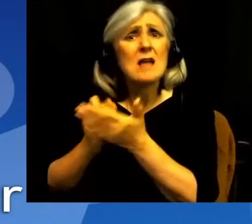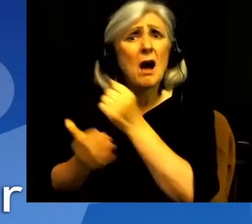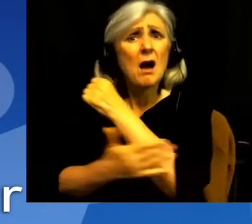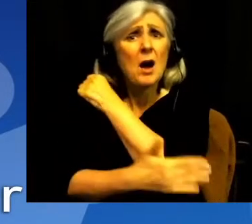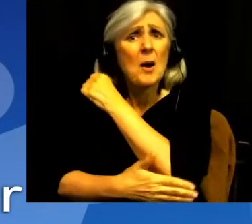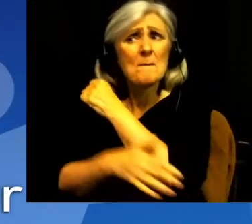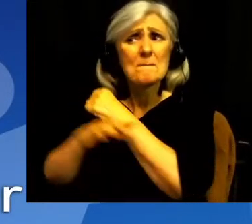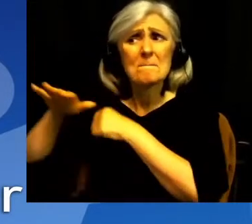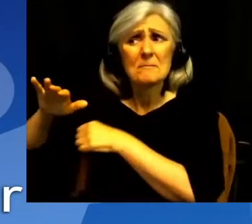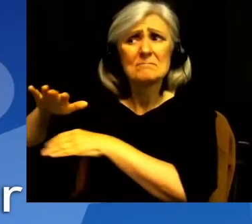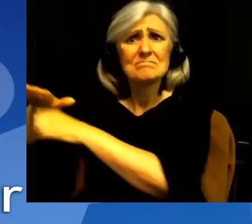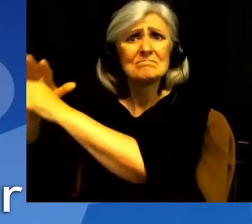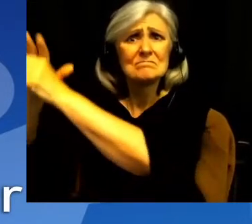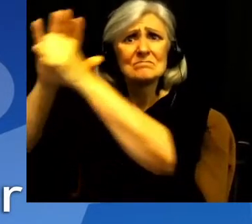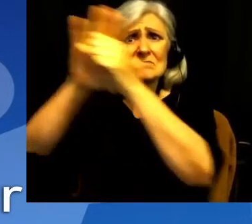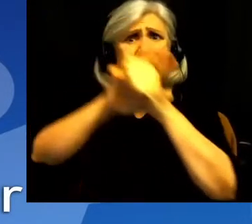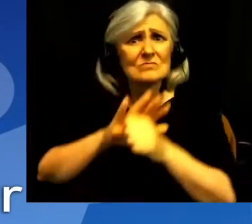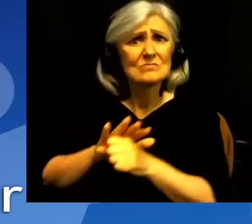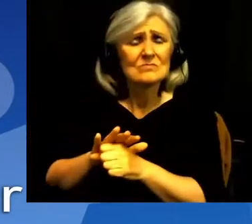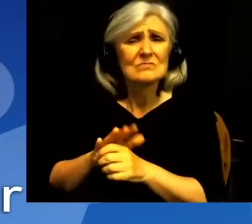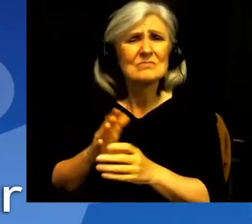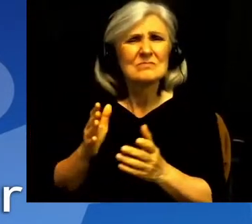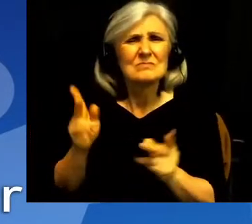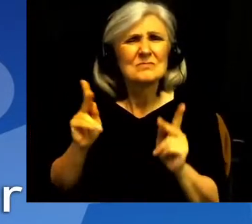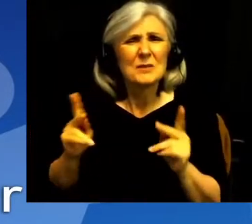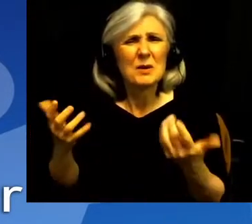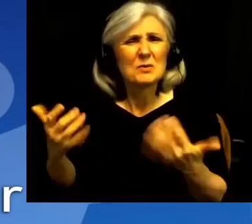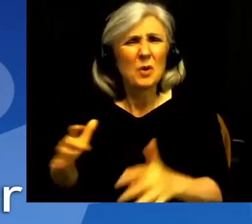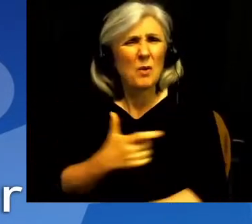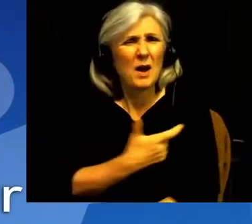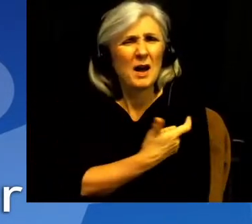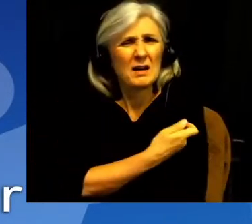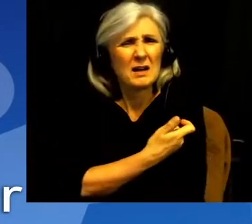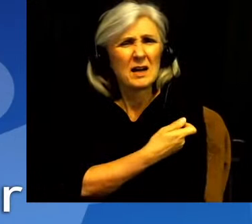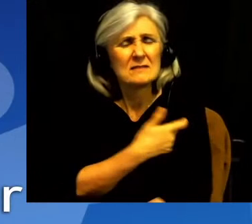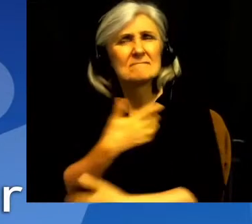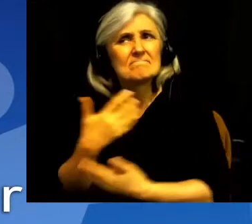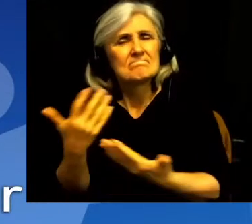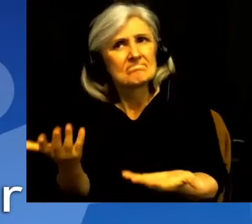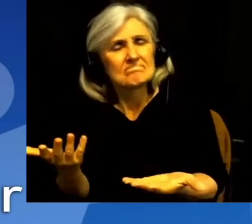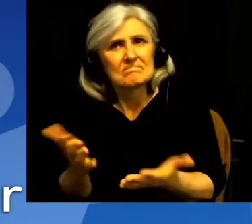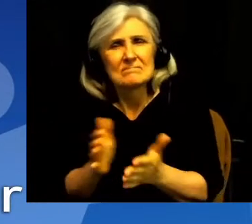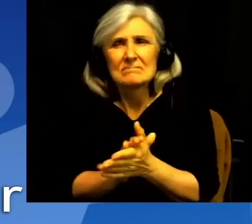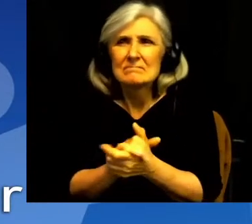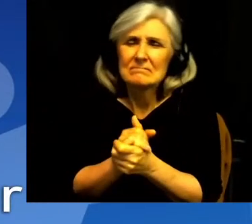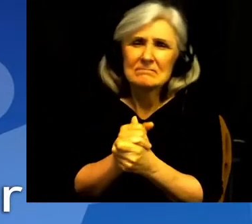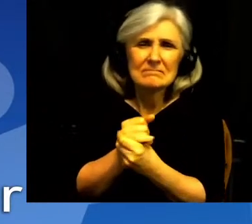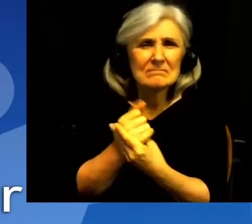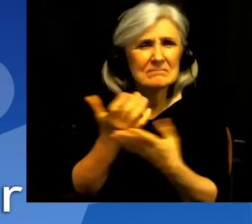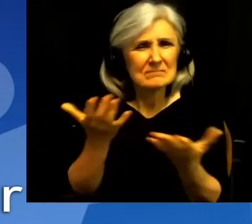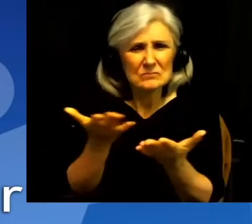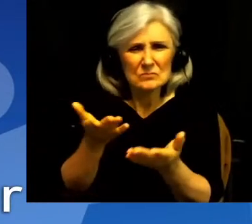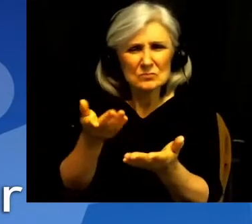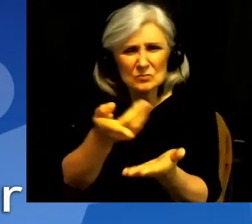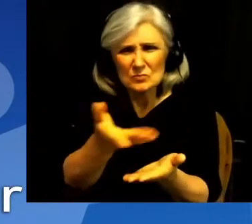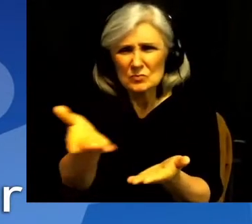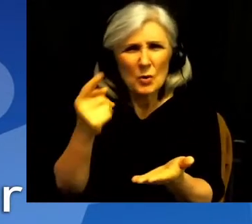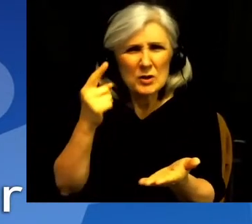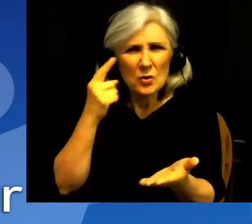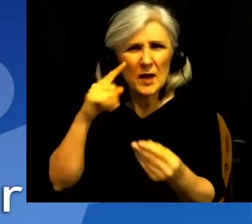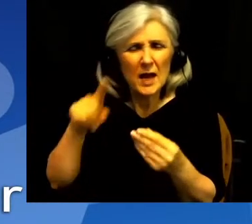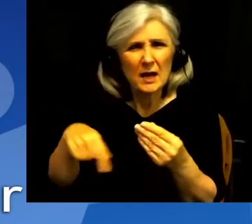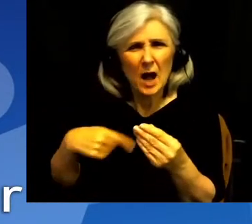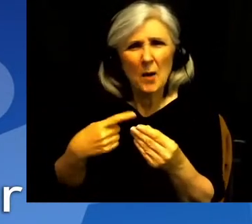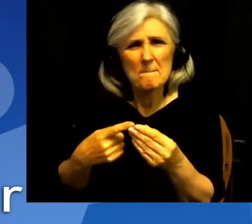DHS want people to interpret this data in understanding the disease level when it is still really high per